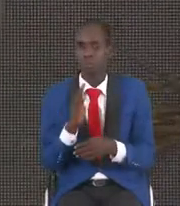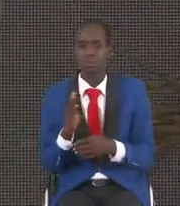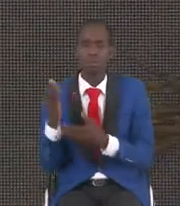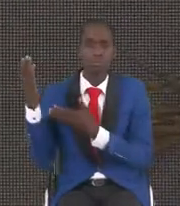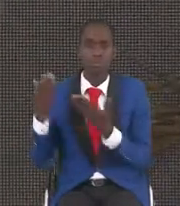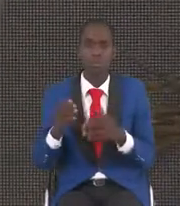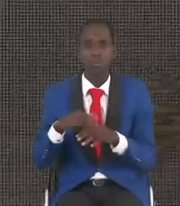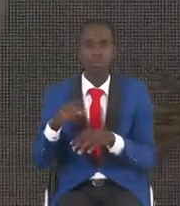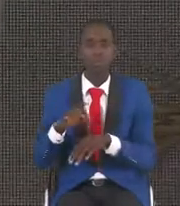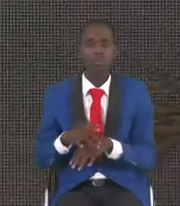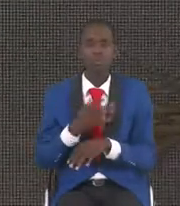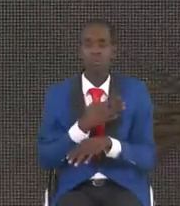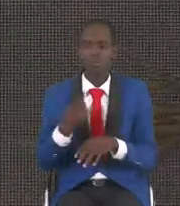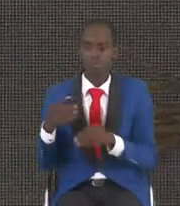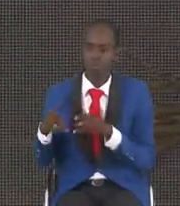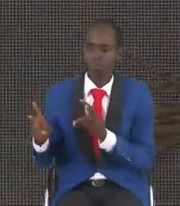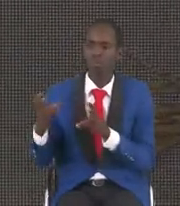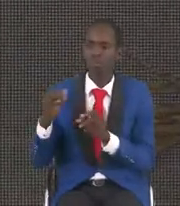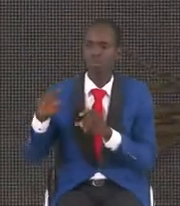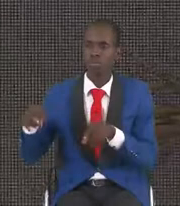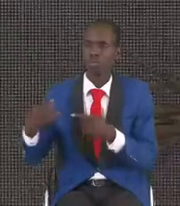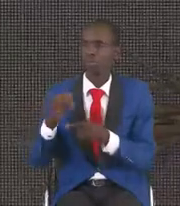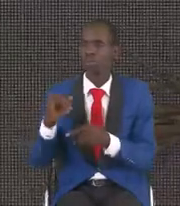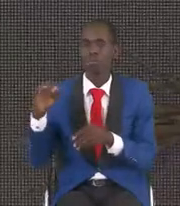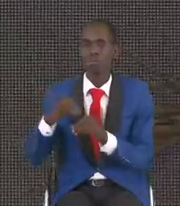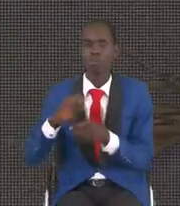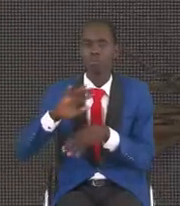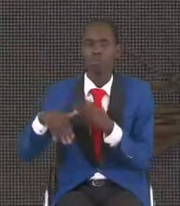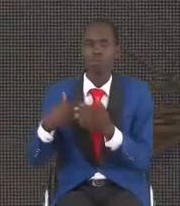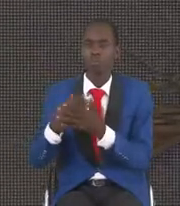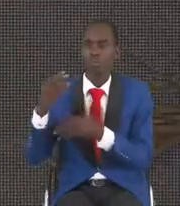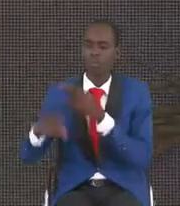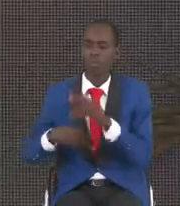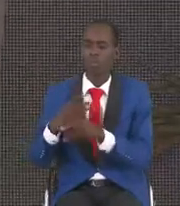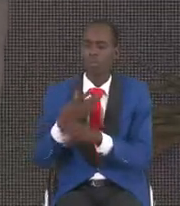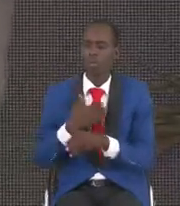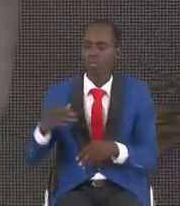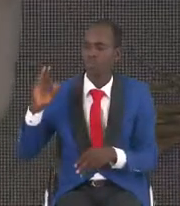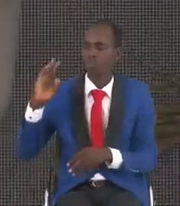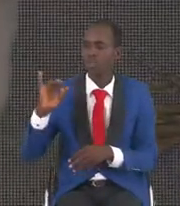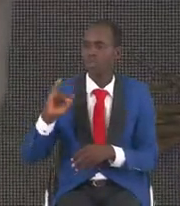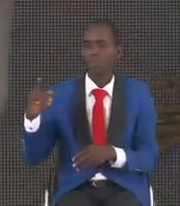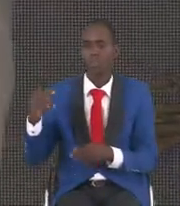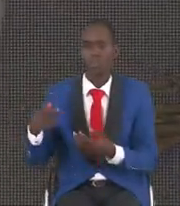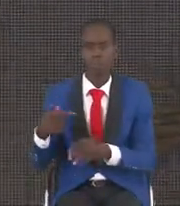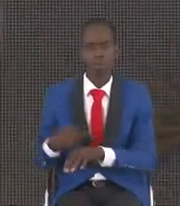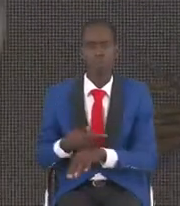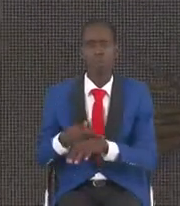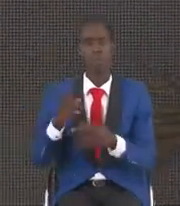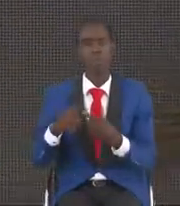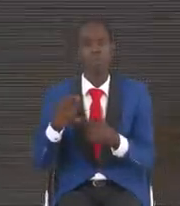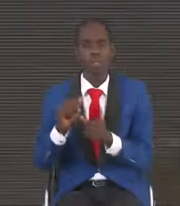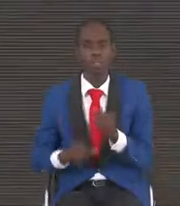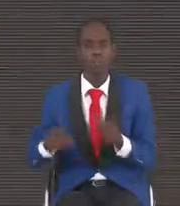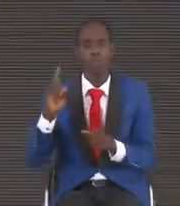the stream of going into all the world and preaching the gospel to every creature, and I am going